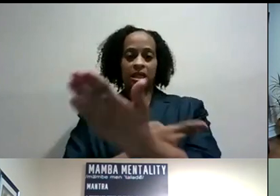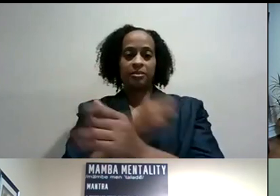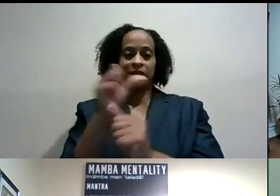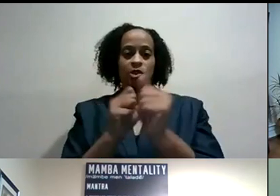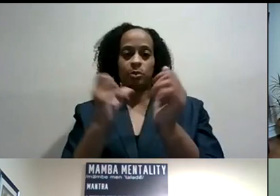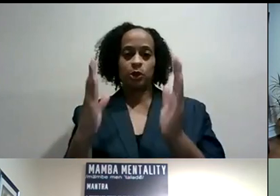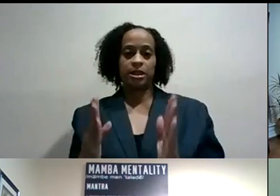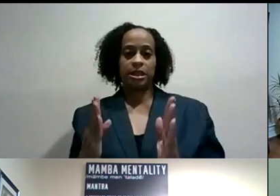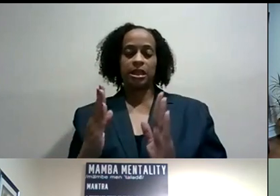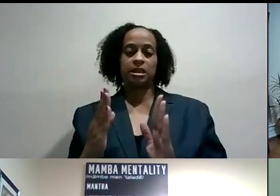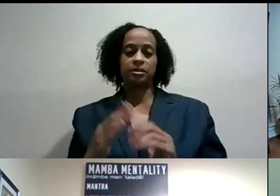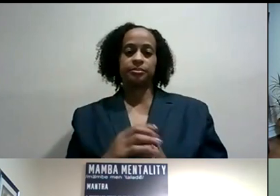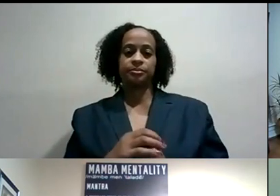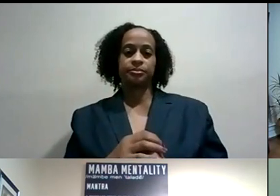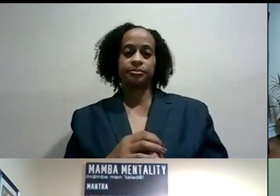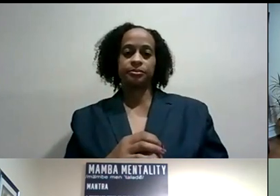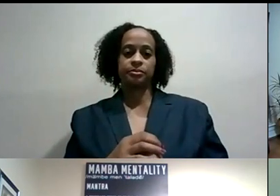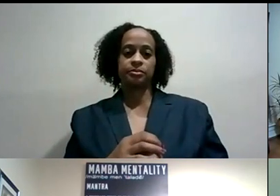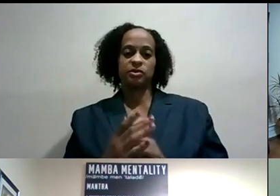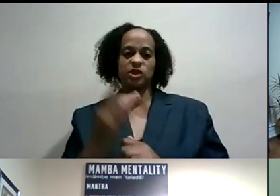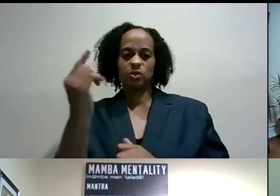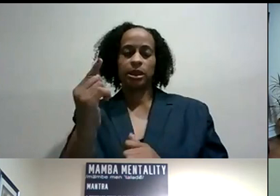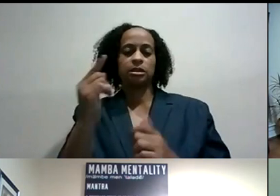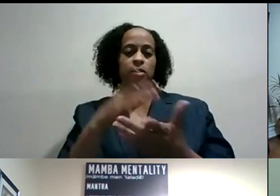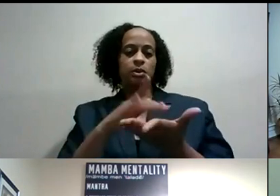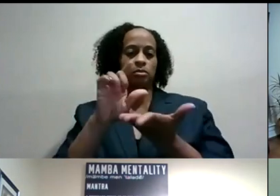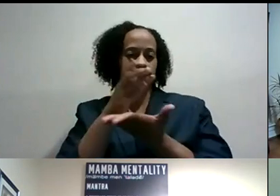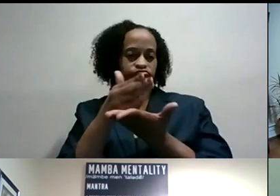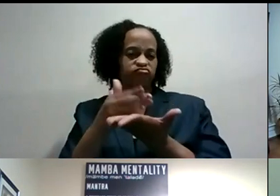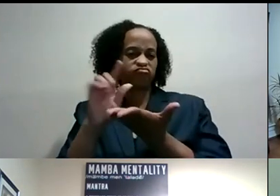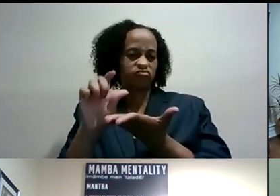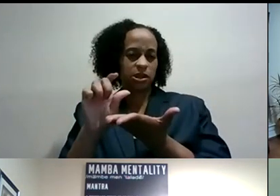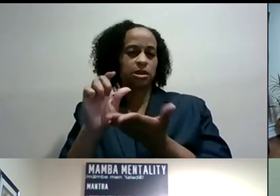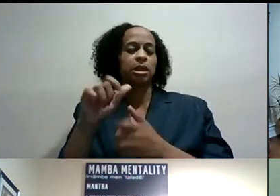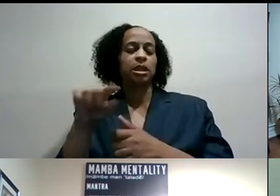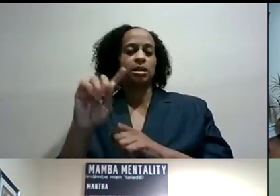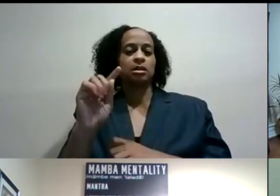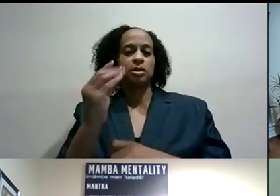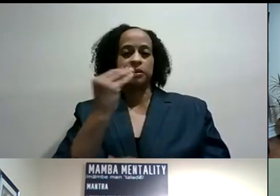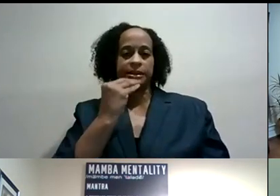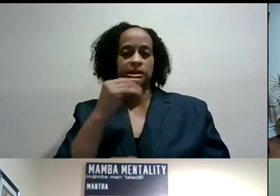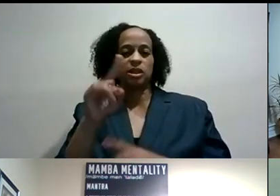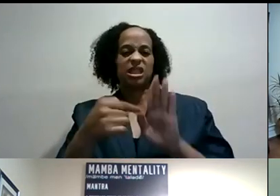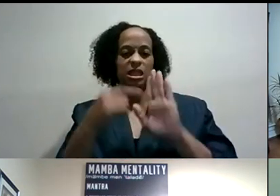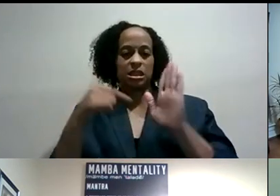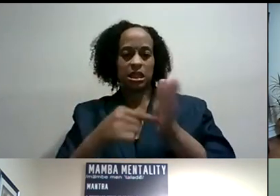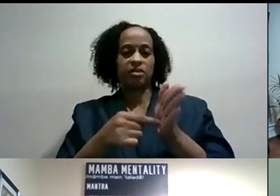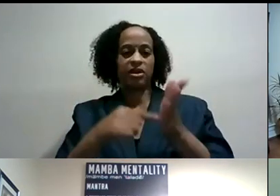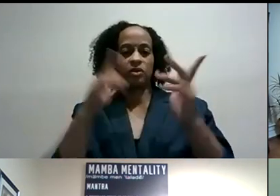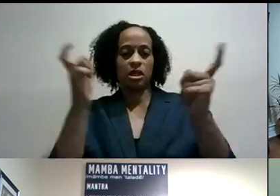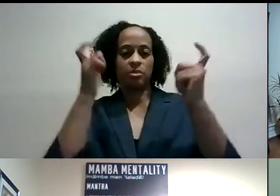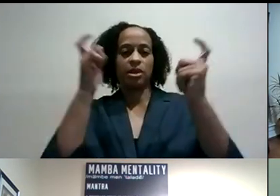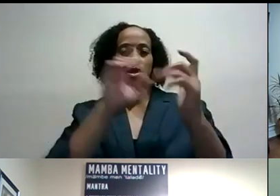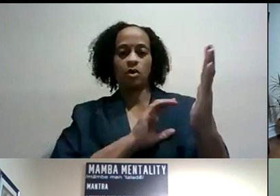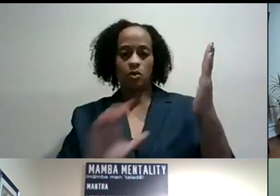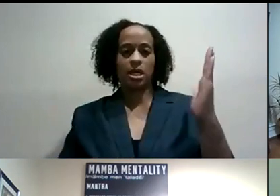person gets one little bite out of it to signify that they are celebrating